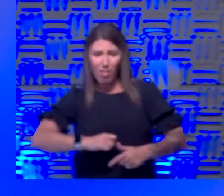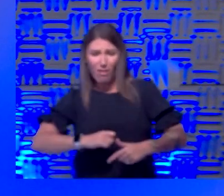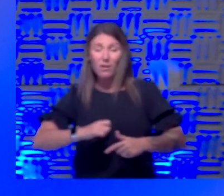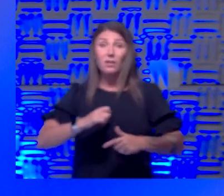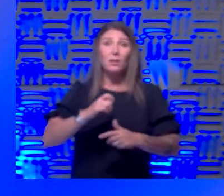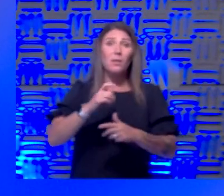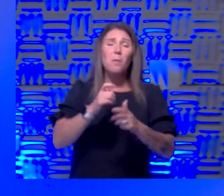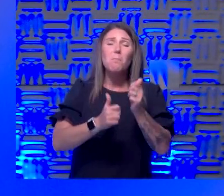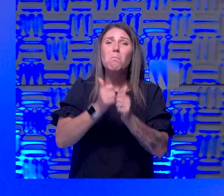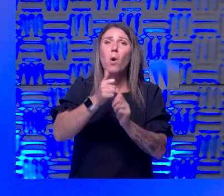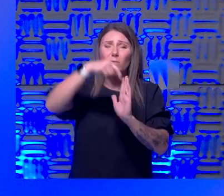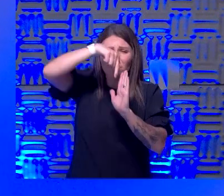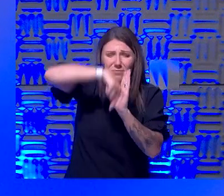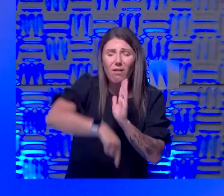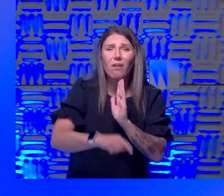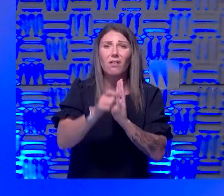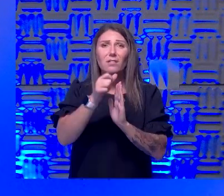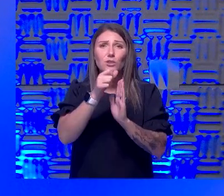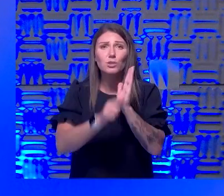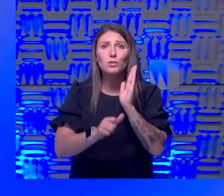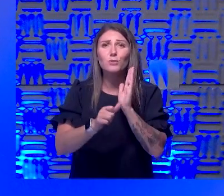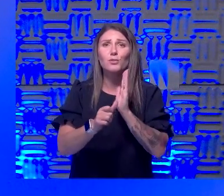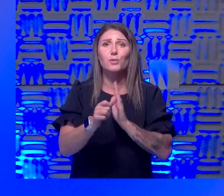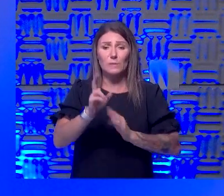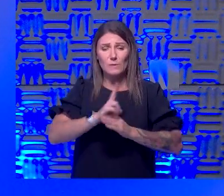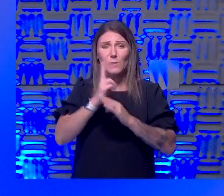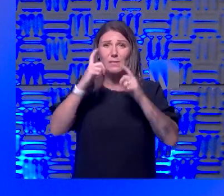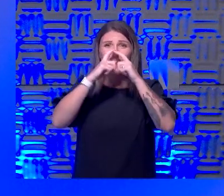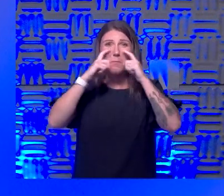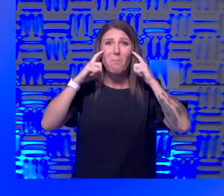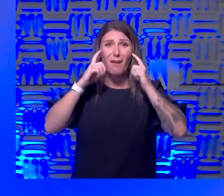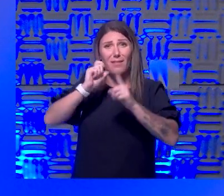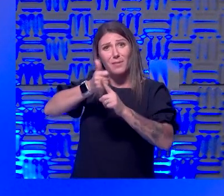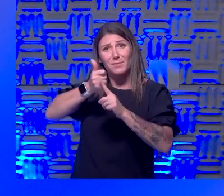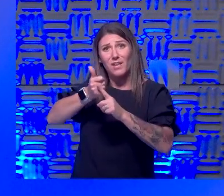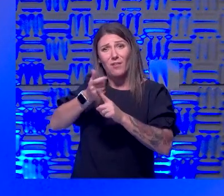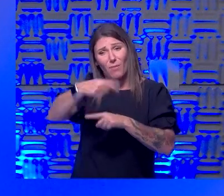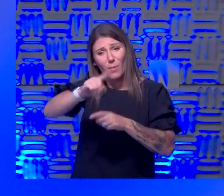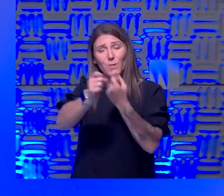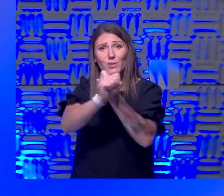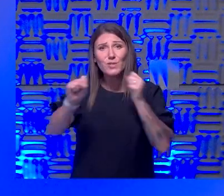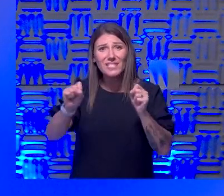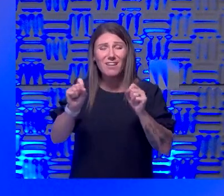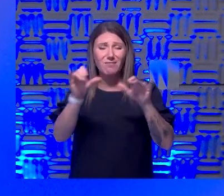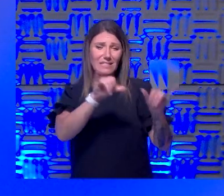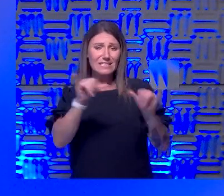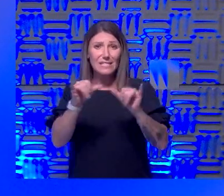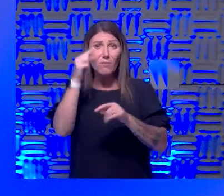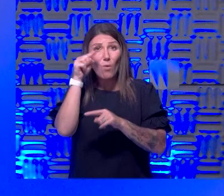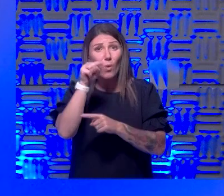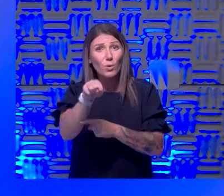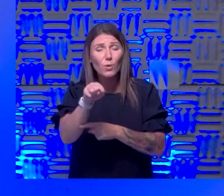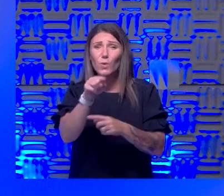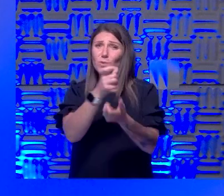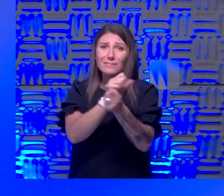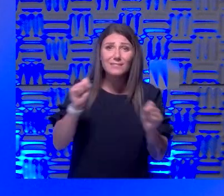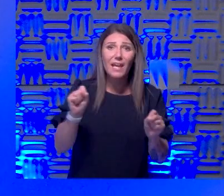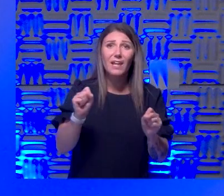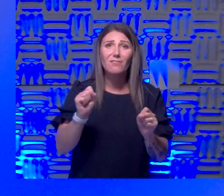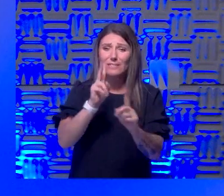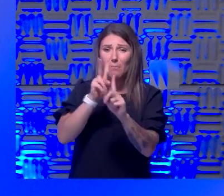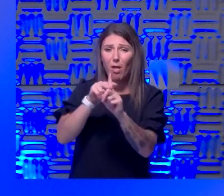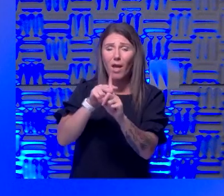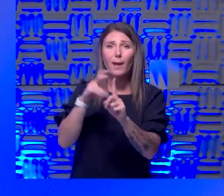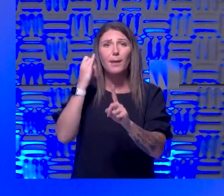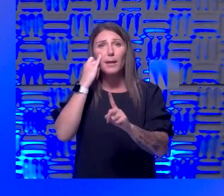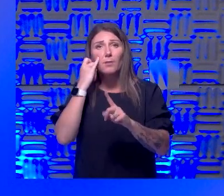surgeries, wearing these masks. They are safe. You are safe for them doing it. The same thing can be applied here. If you just have to wear the mask